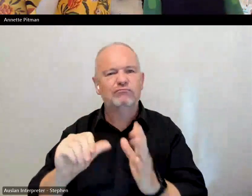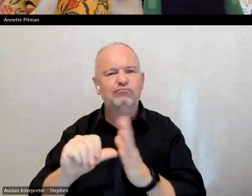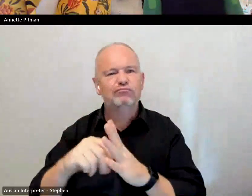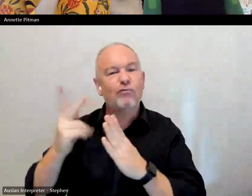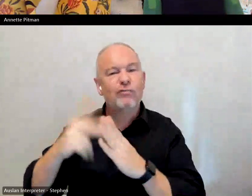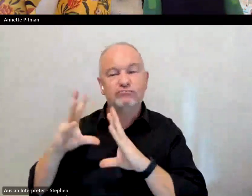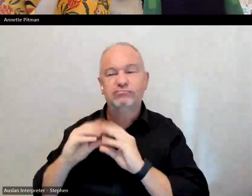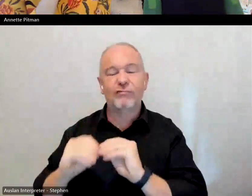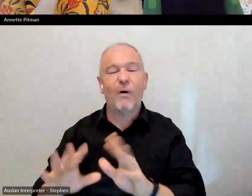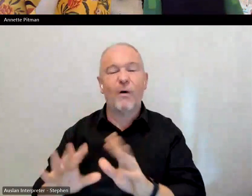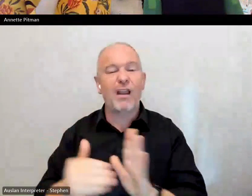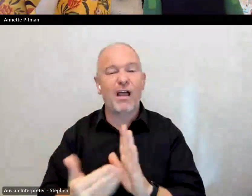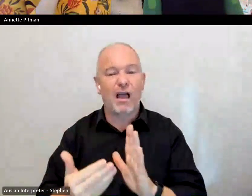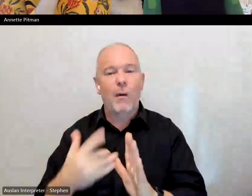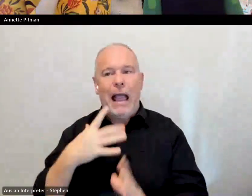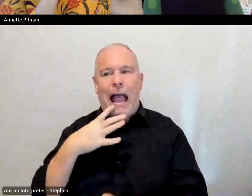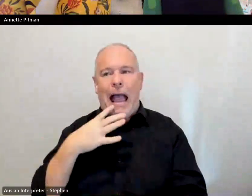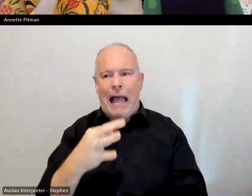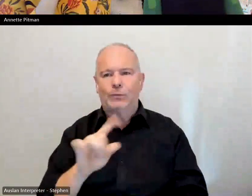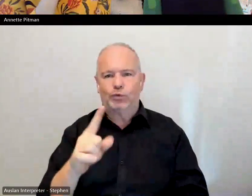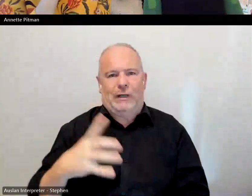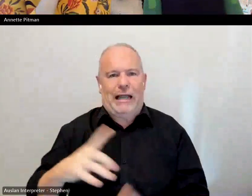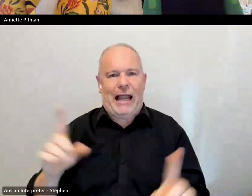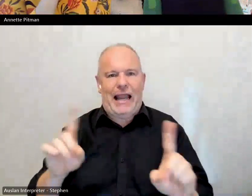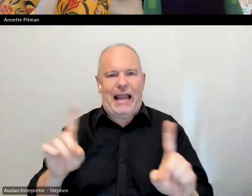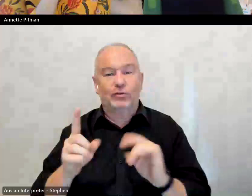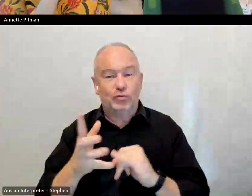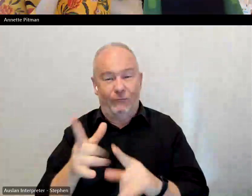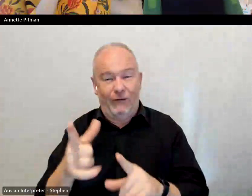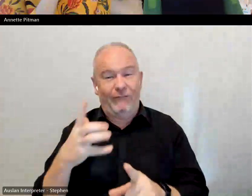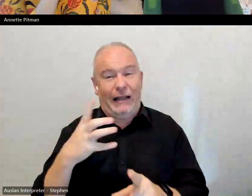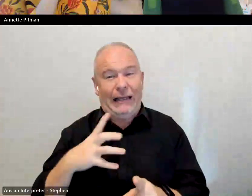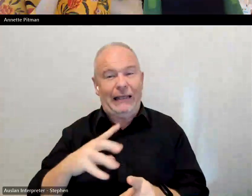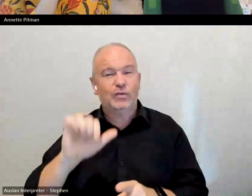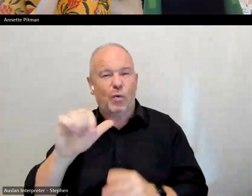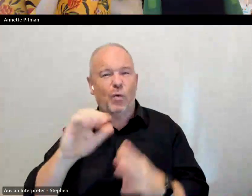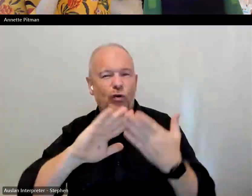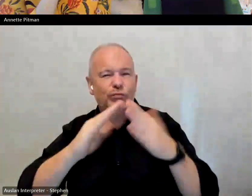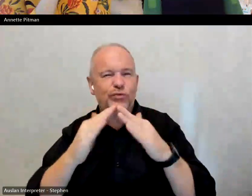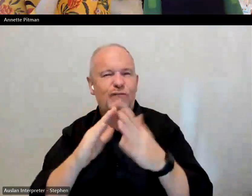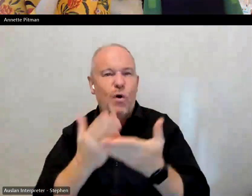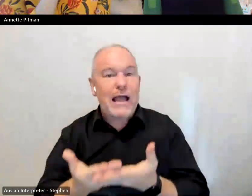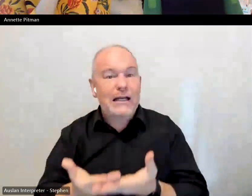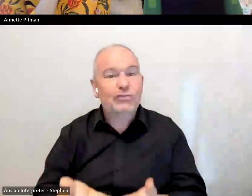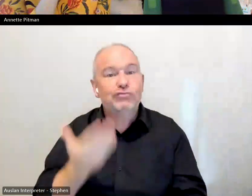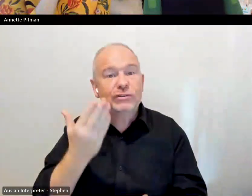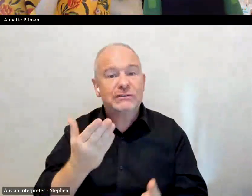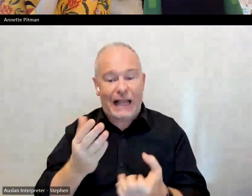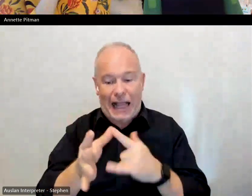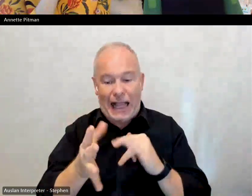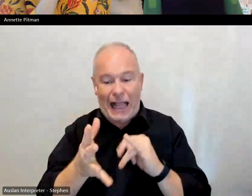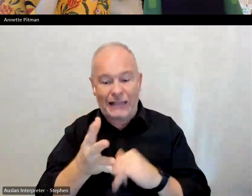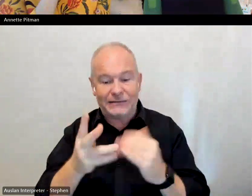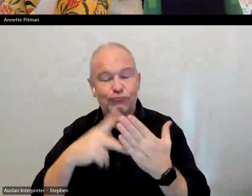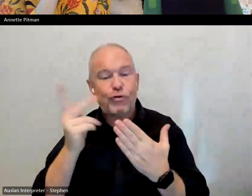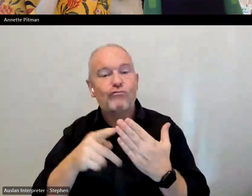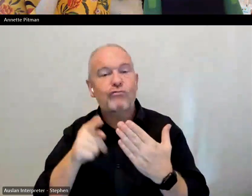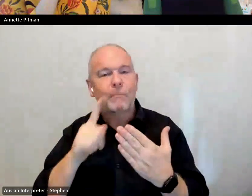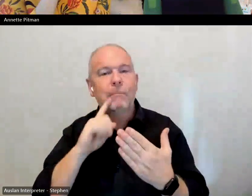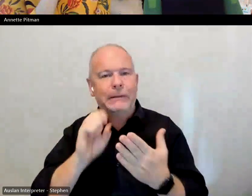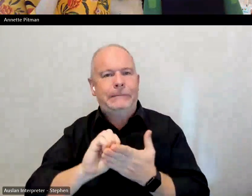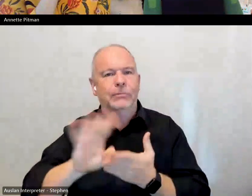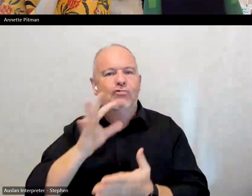to people, ask for what you need. So if there is a need in your community to increase CASP programming, then please put that request in